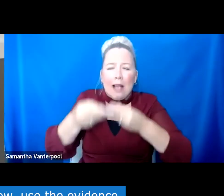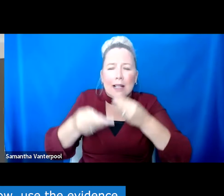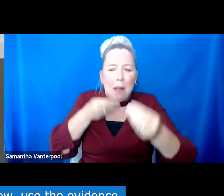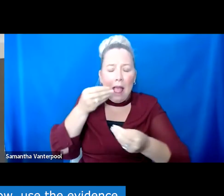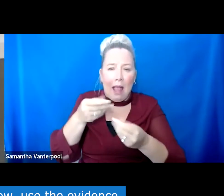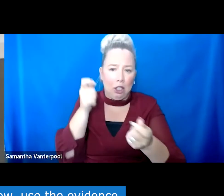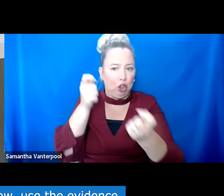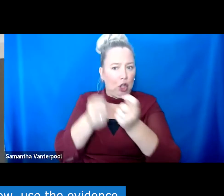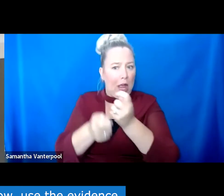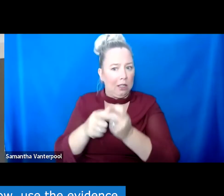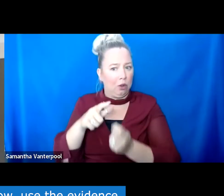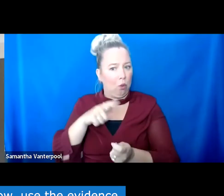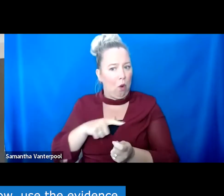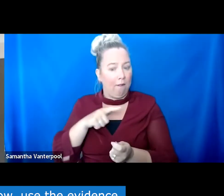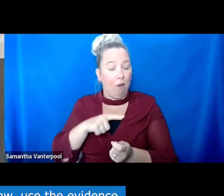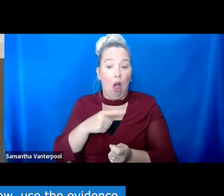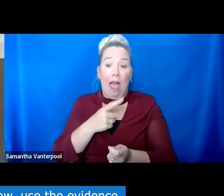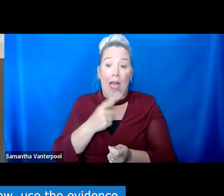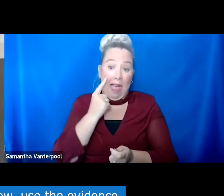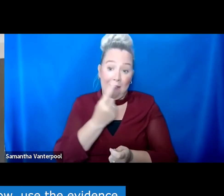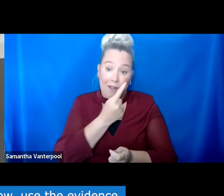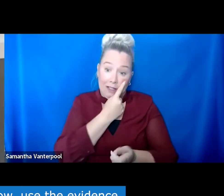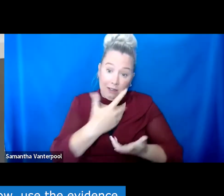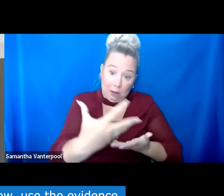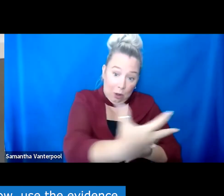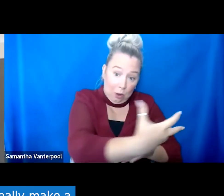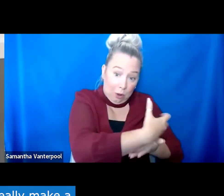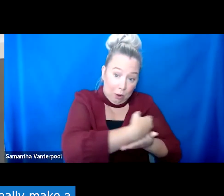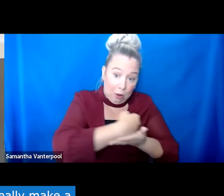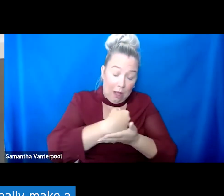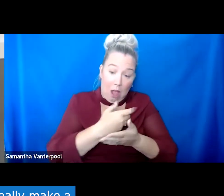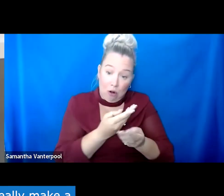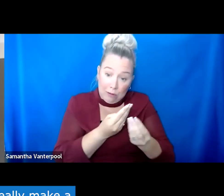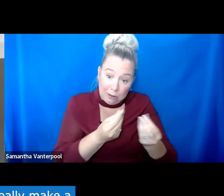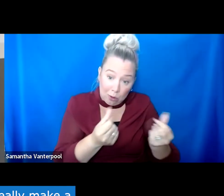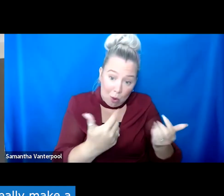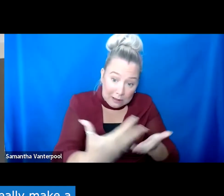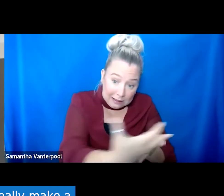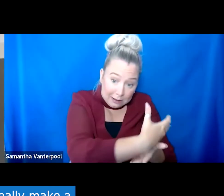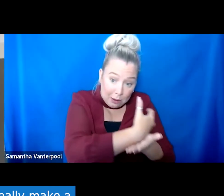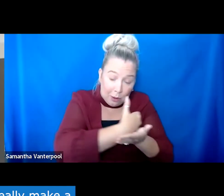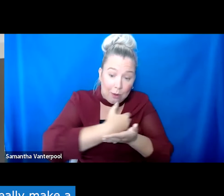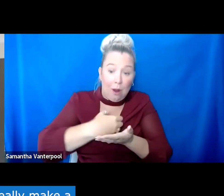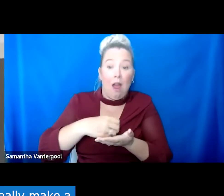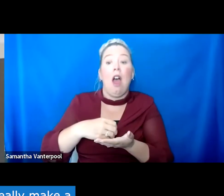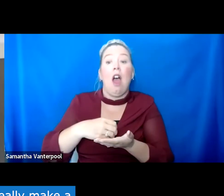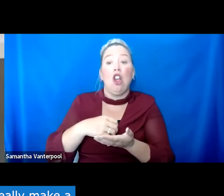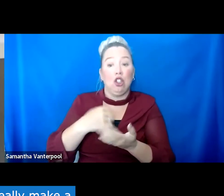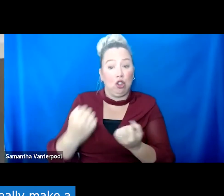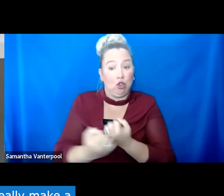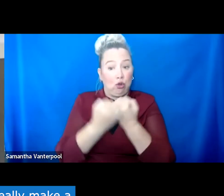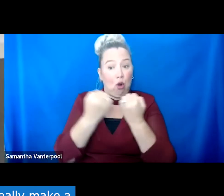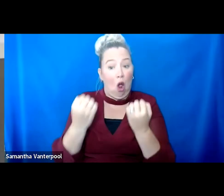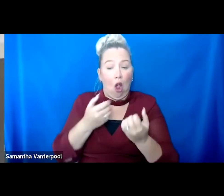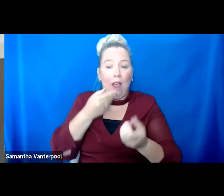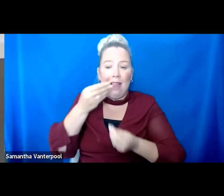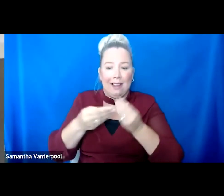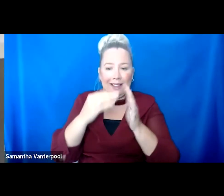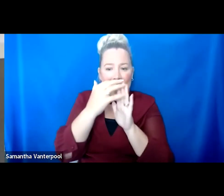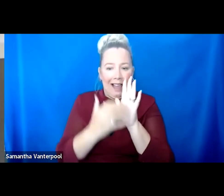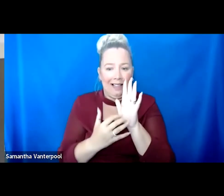to use the evidence, we had to use the resources toolkit to really make a strong case for